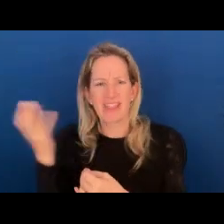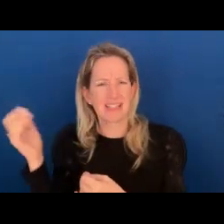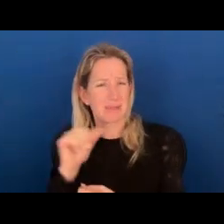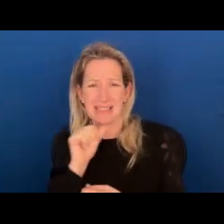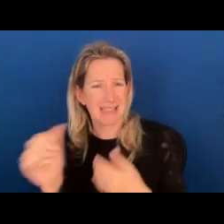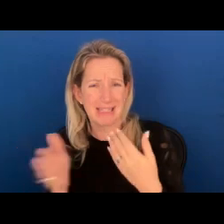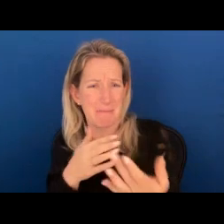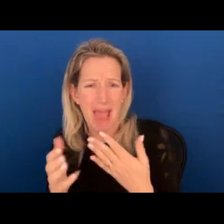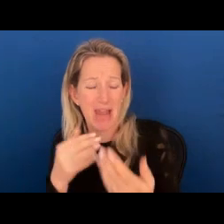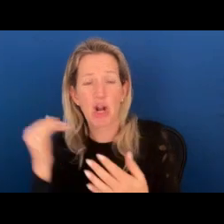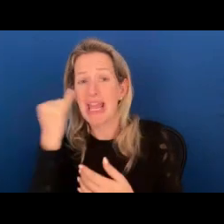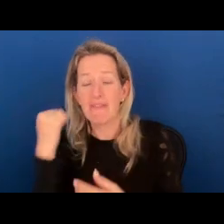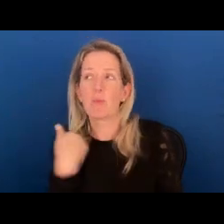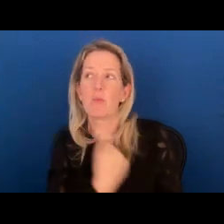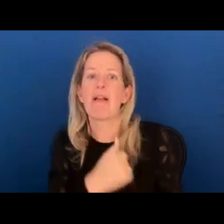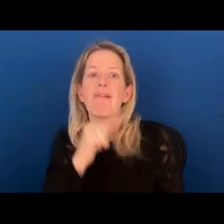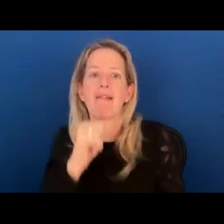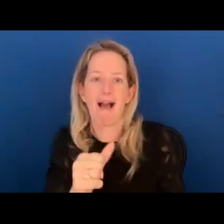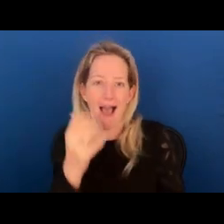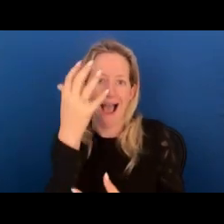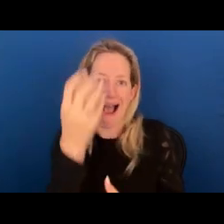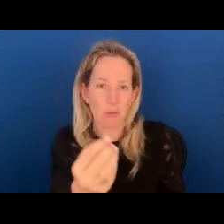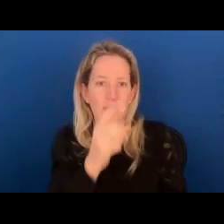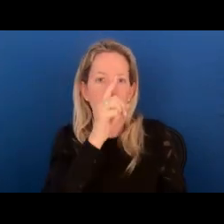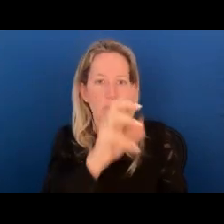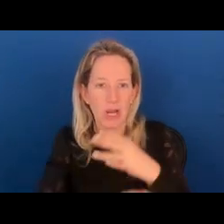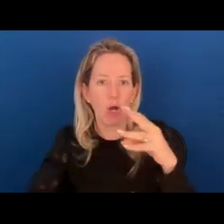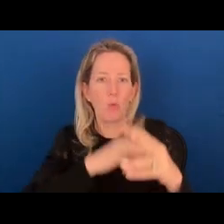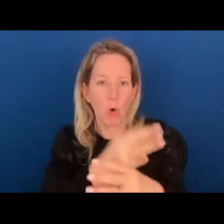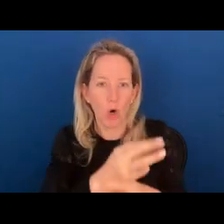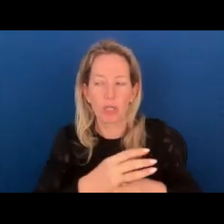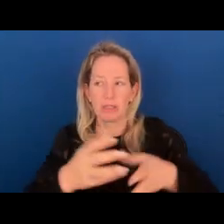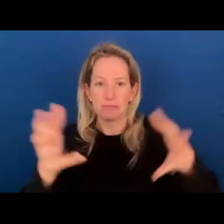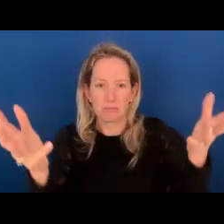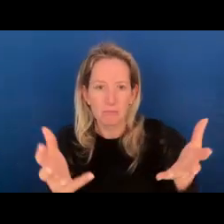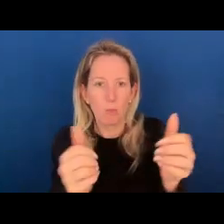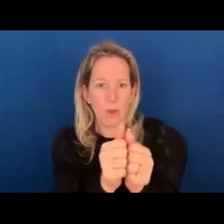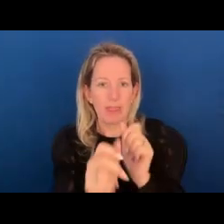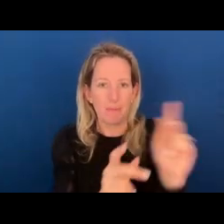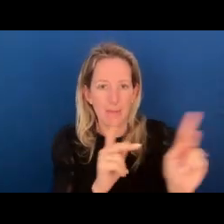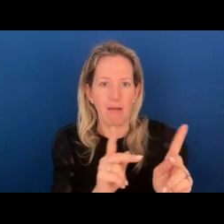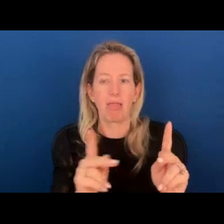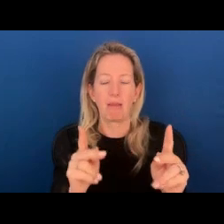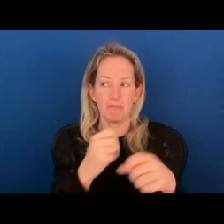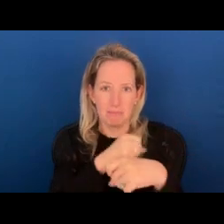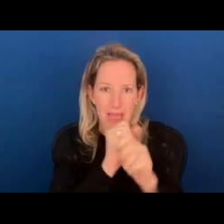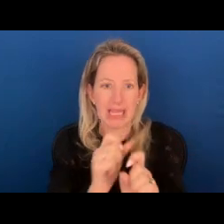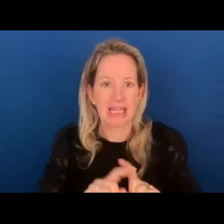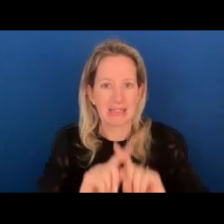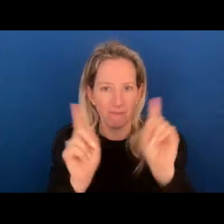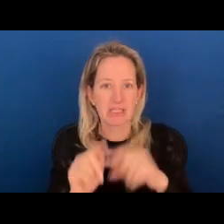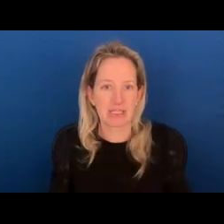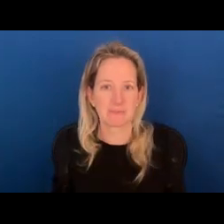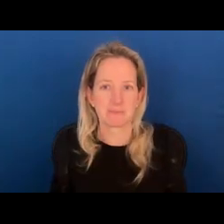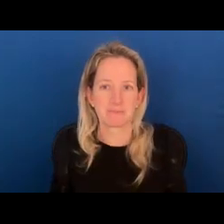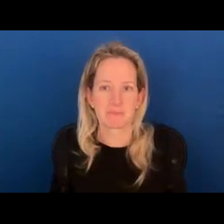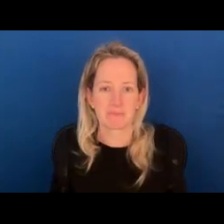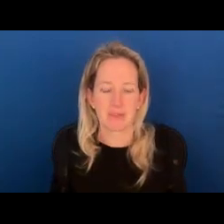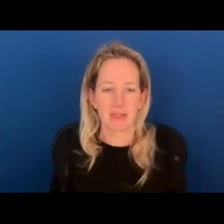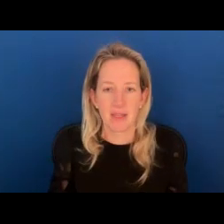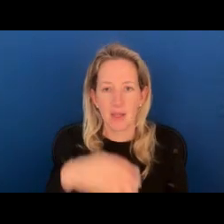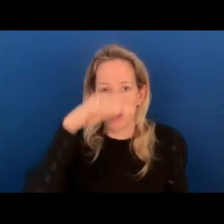stuff that matters to people and making a difference. Again, no binders on shelves. Next slide, please. Ooh.